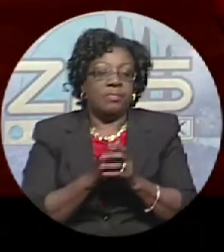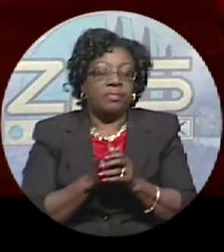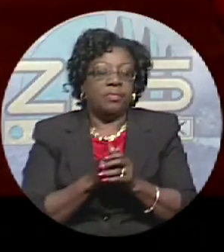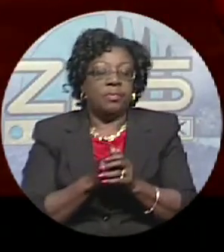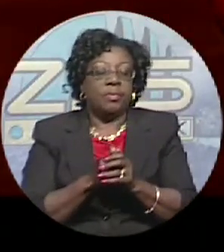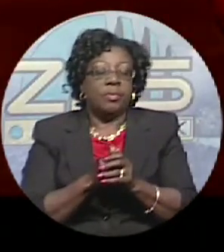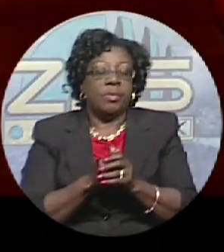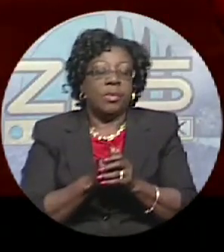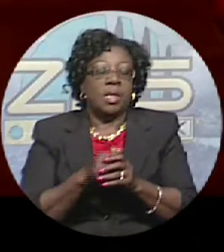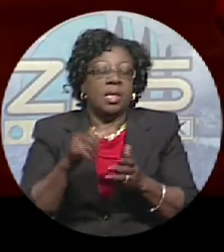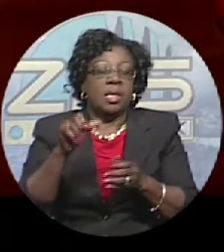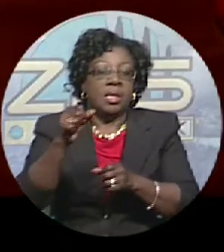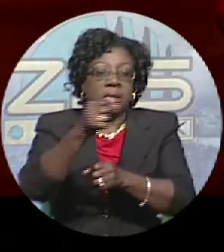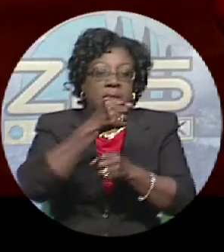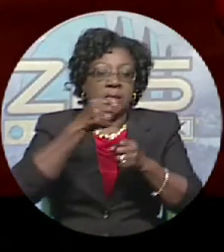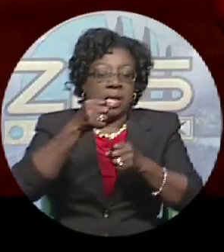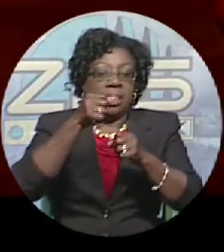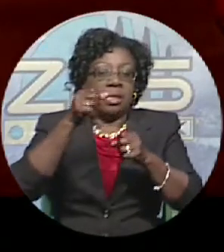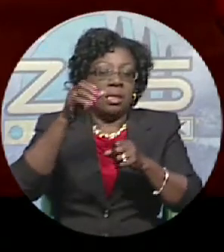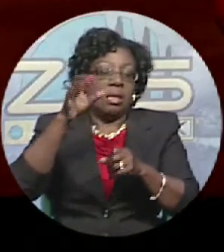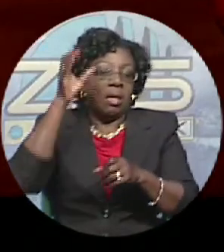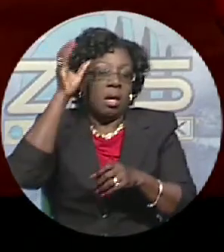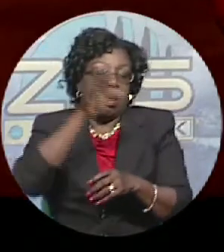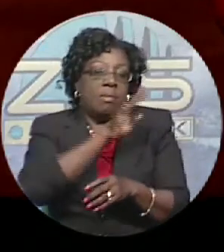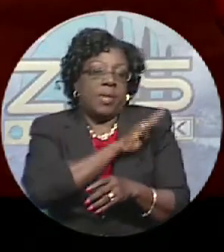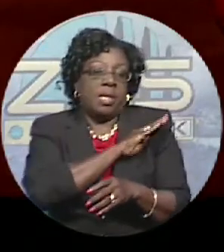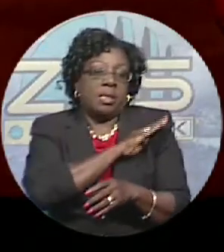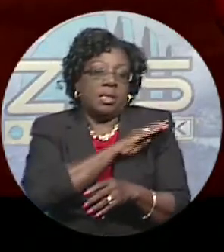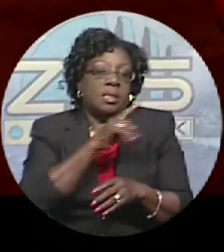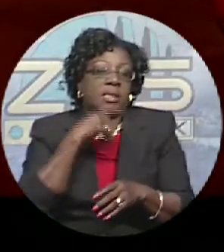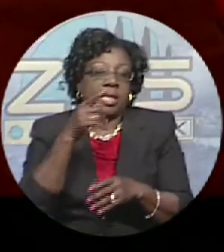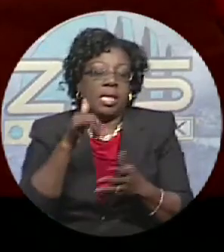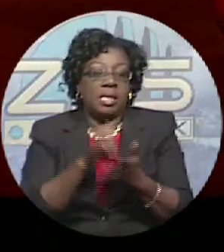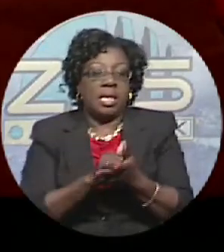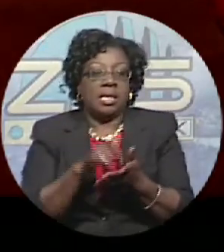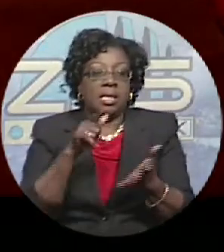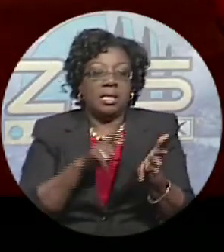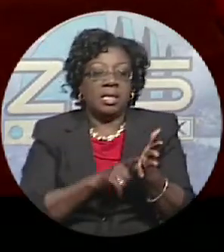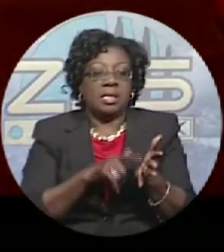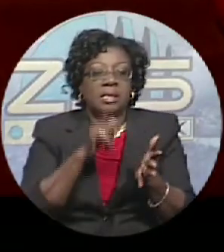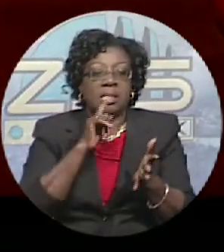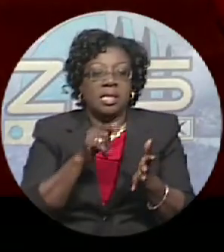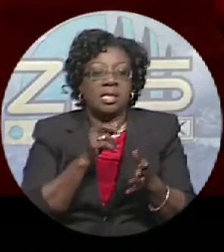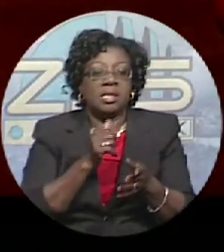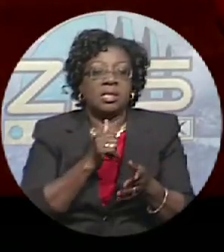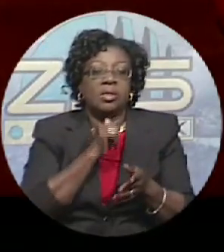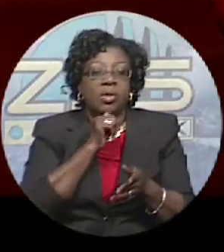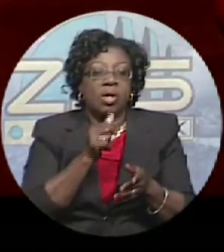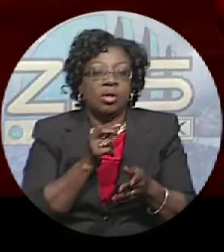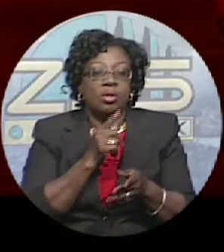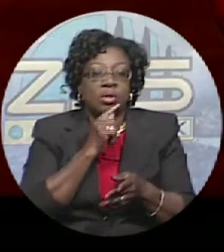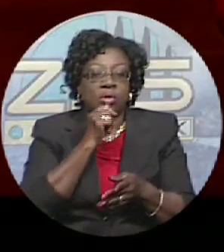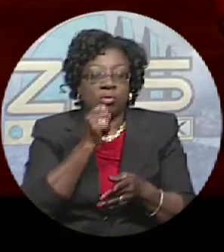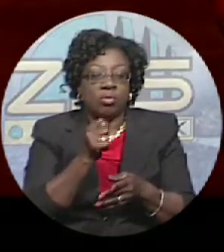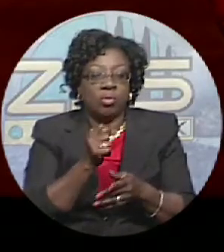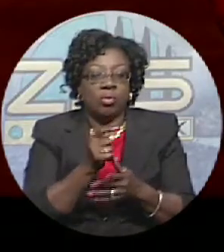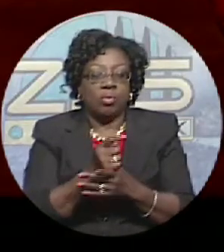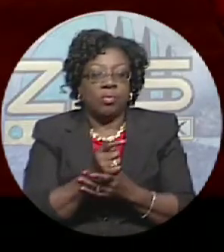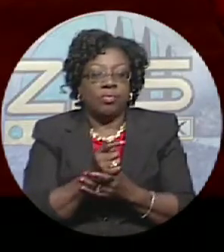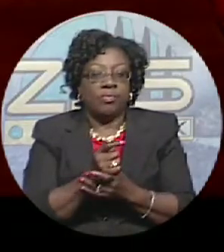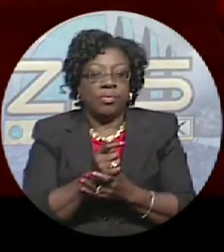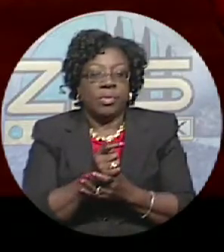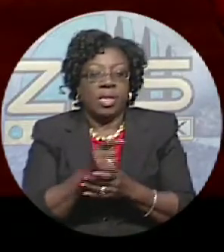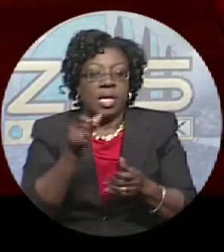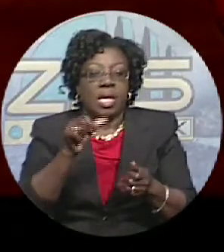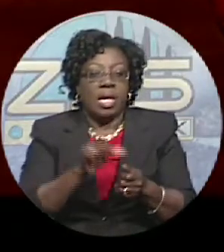in the Senate, Senator Carl Bethel, soon intervened, stating that this was incorrect. And I say it is an untrue statement to say